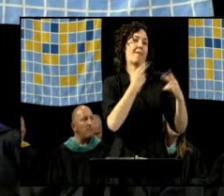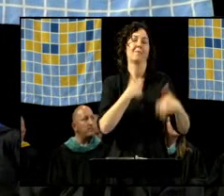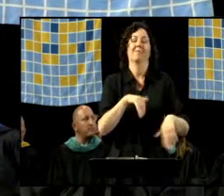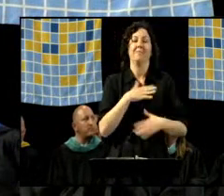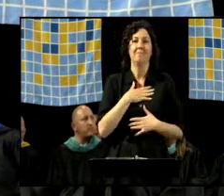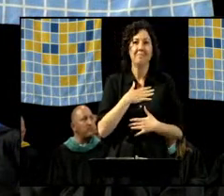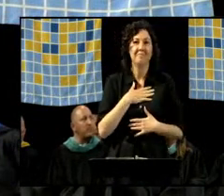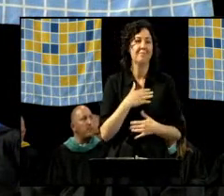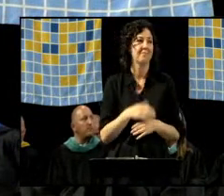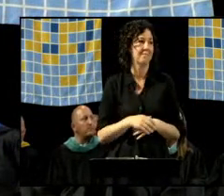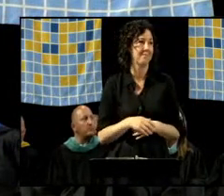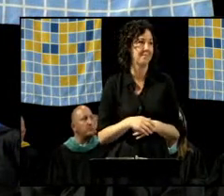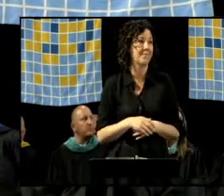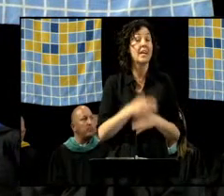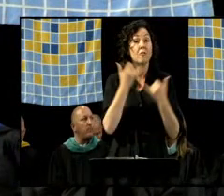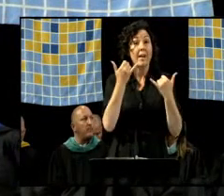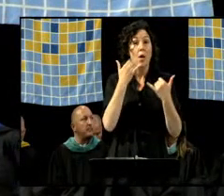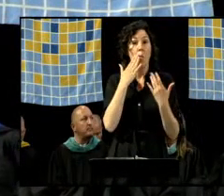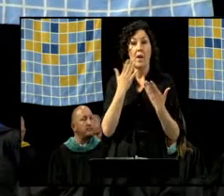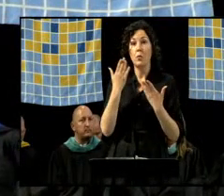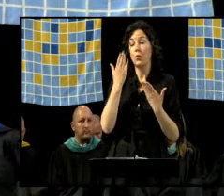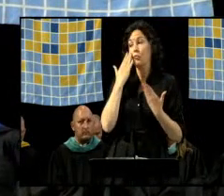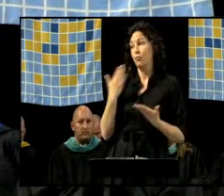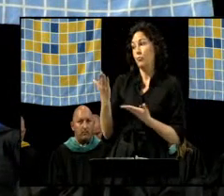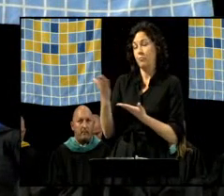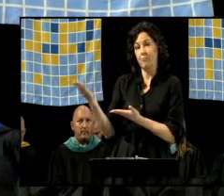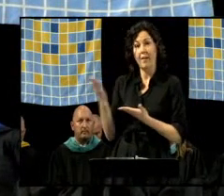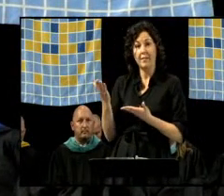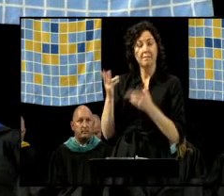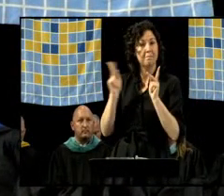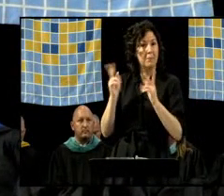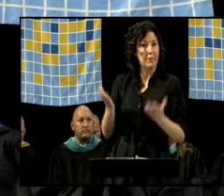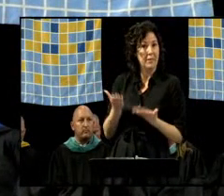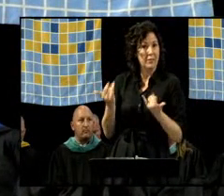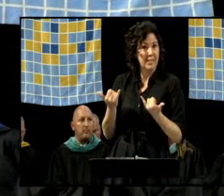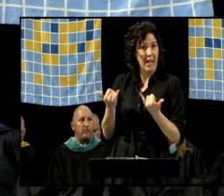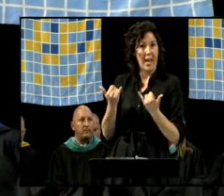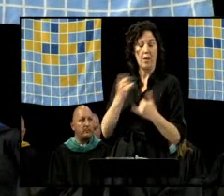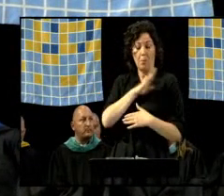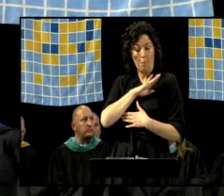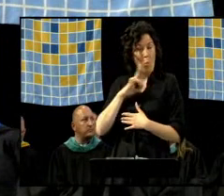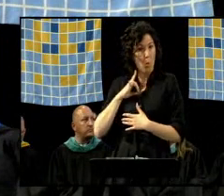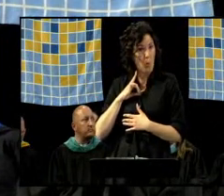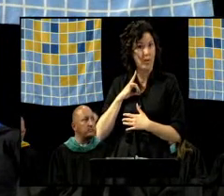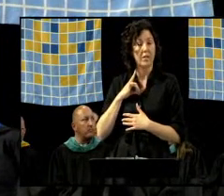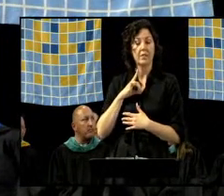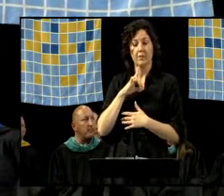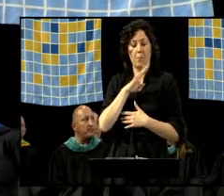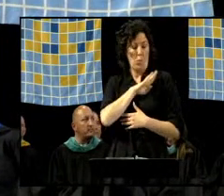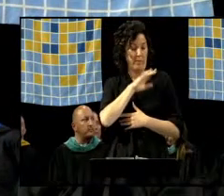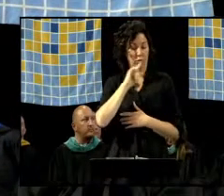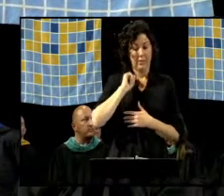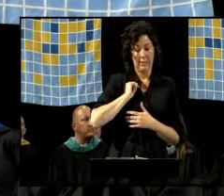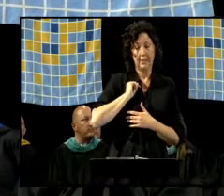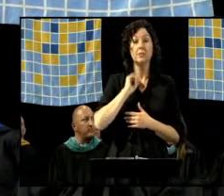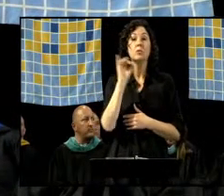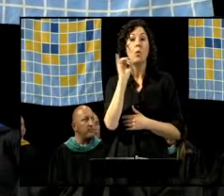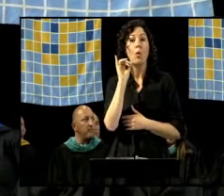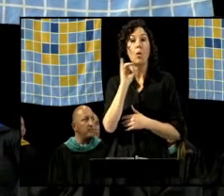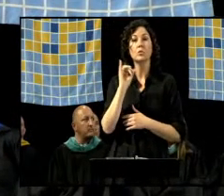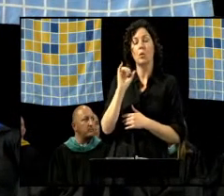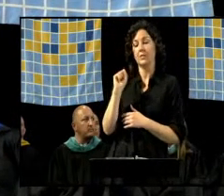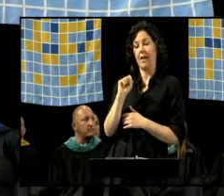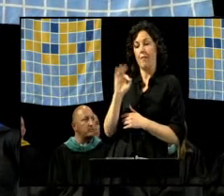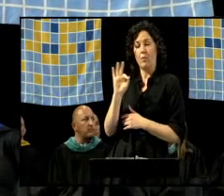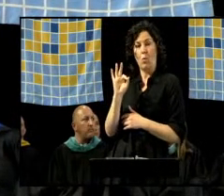like to recognize members of Florence One School Administration, the Florence One Board of Trustees, and the South Florence Administrative Team